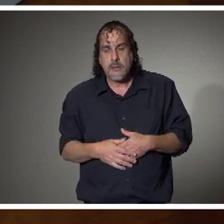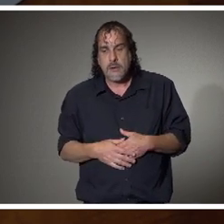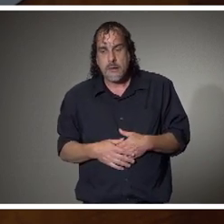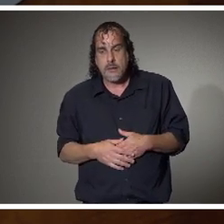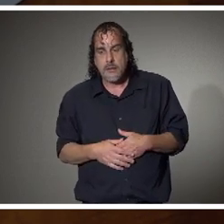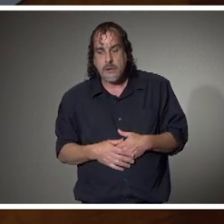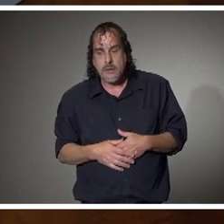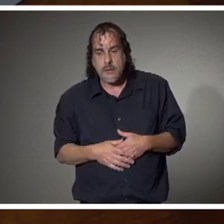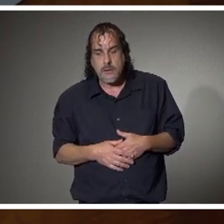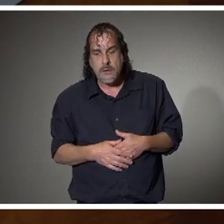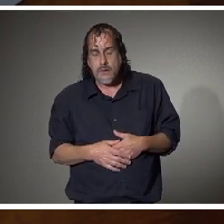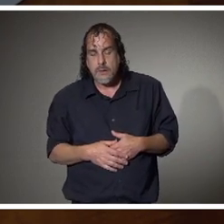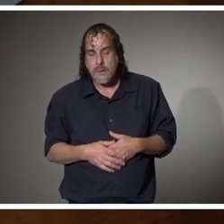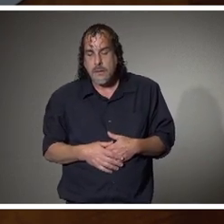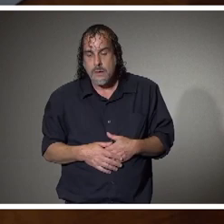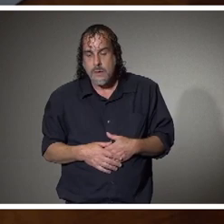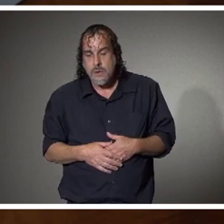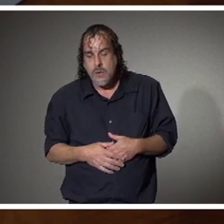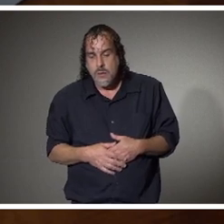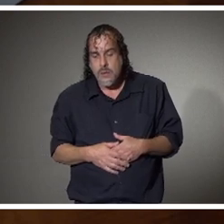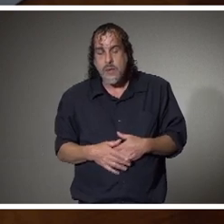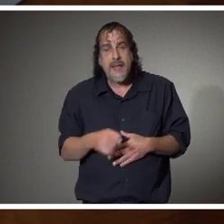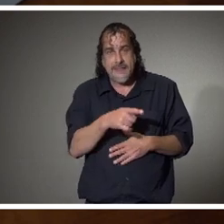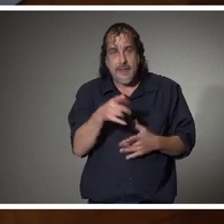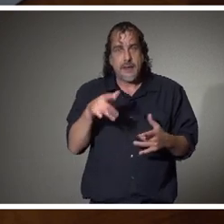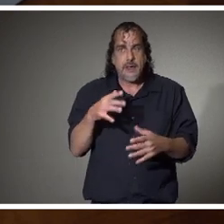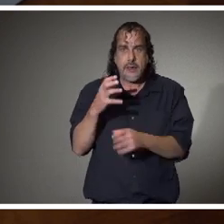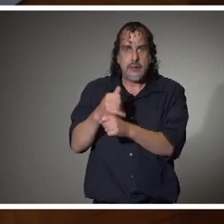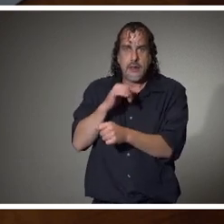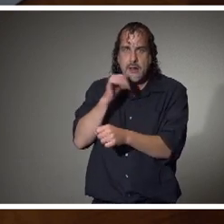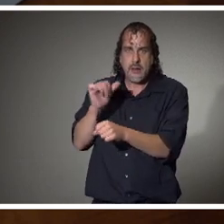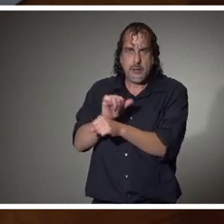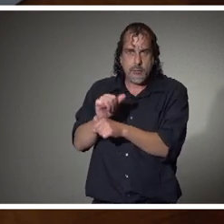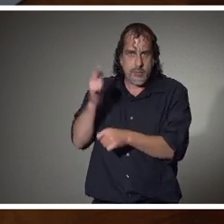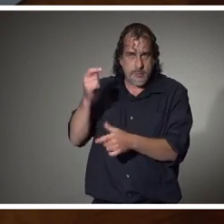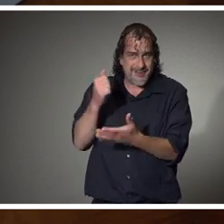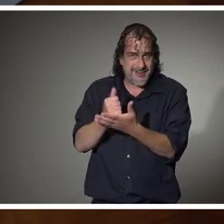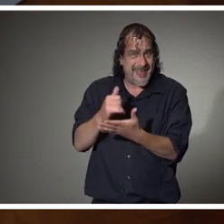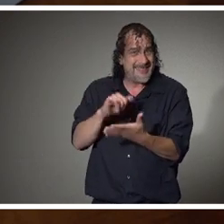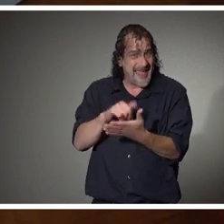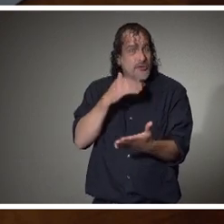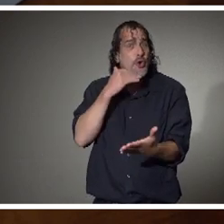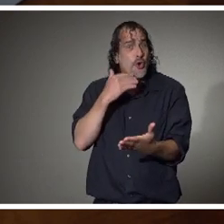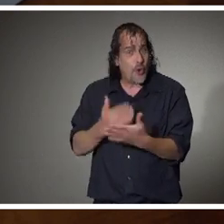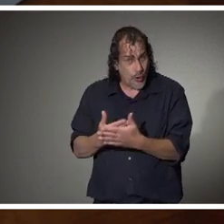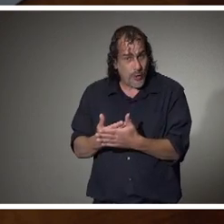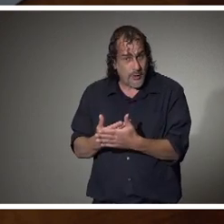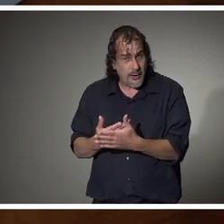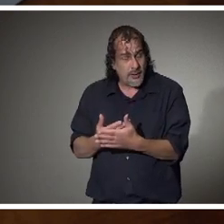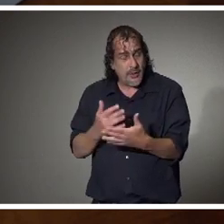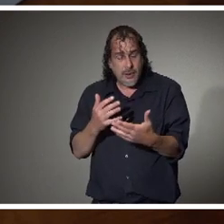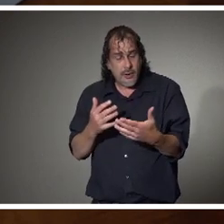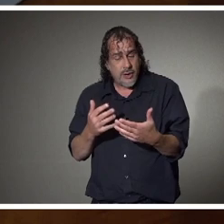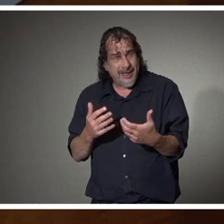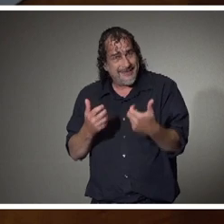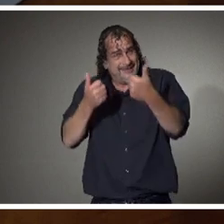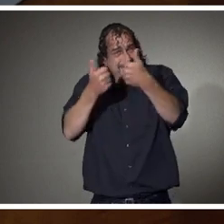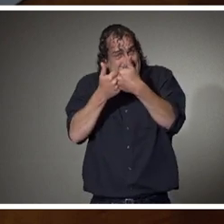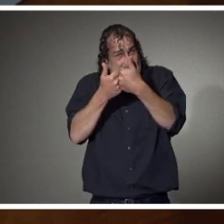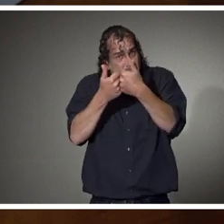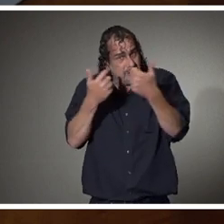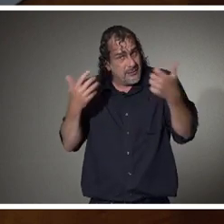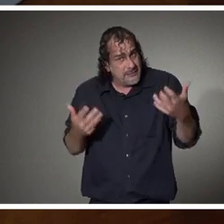employed by churches, for instance, are now eligible for unemployment assistance. That is a great thing. The challenge that it presents